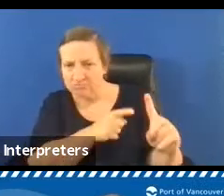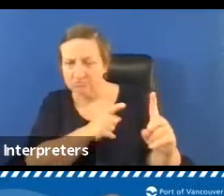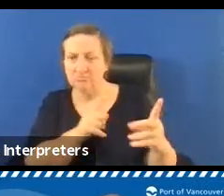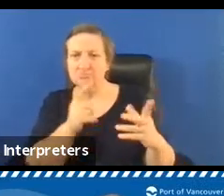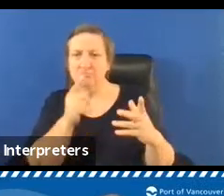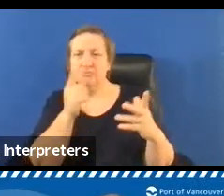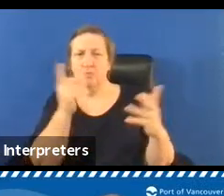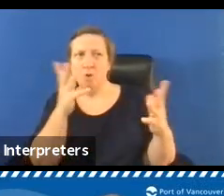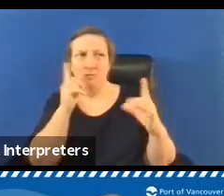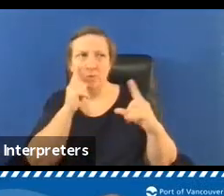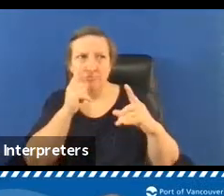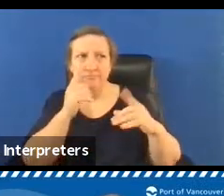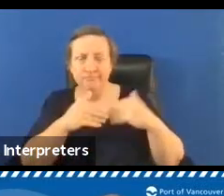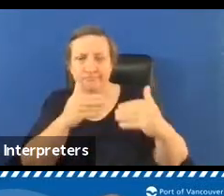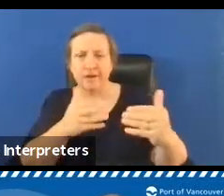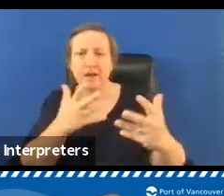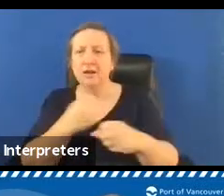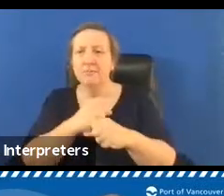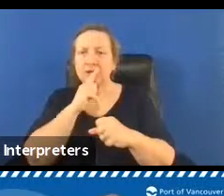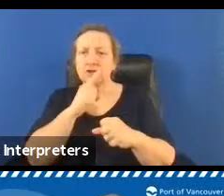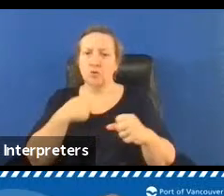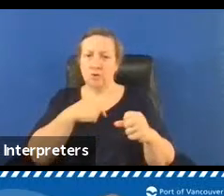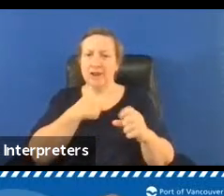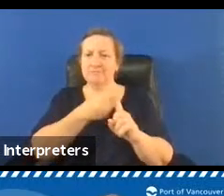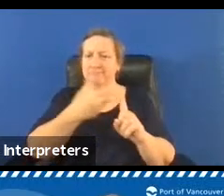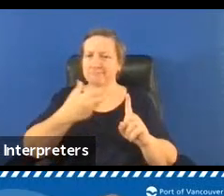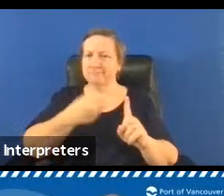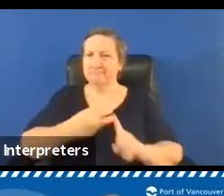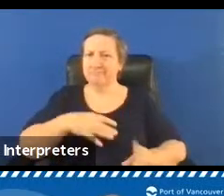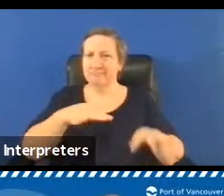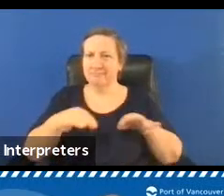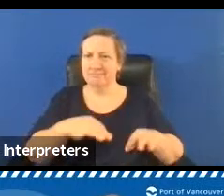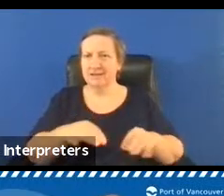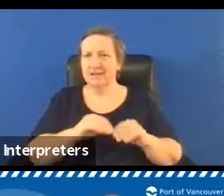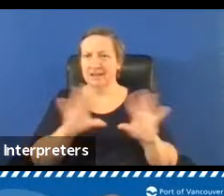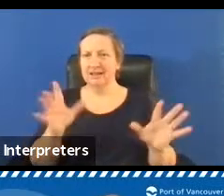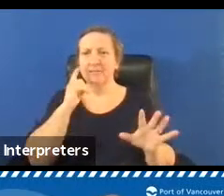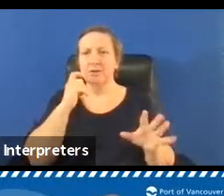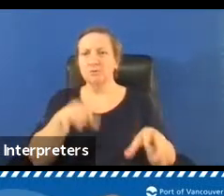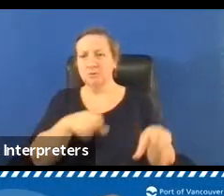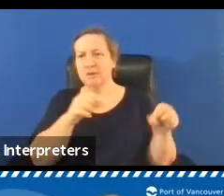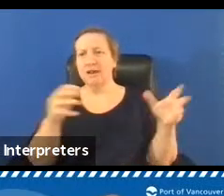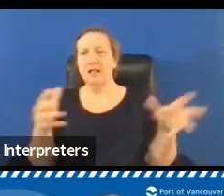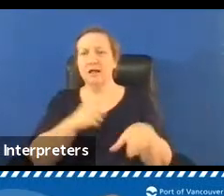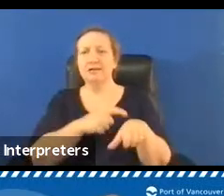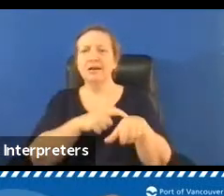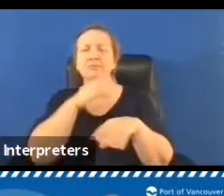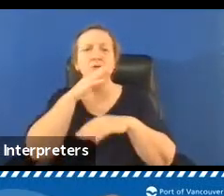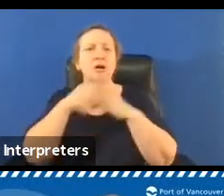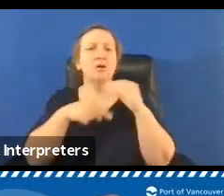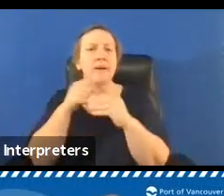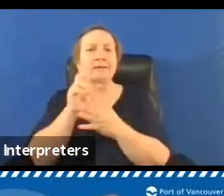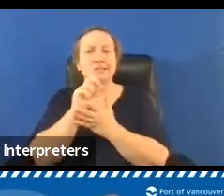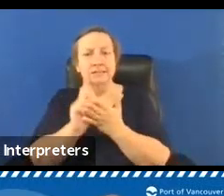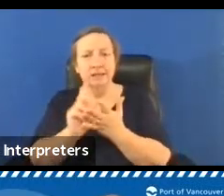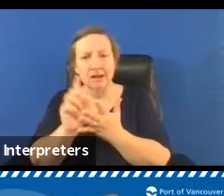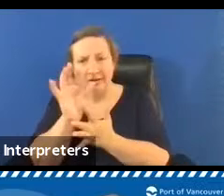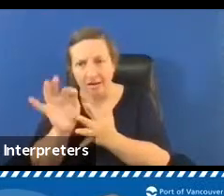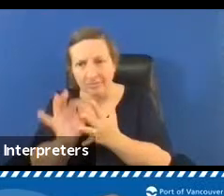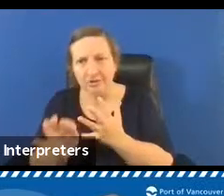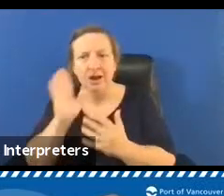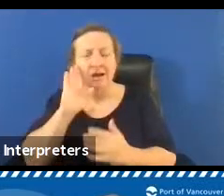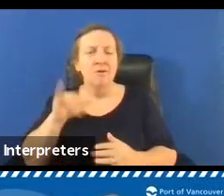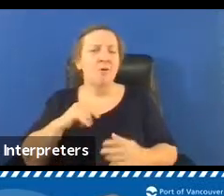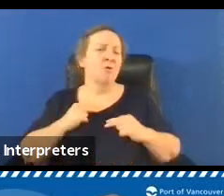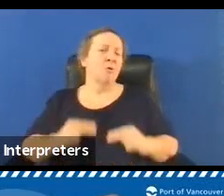I want to make sure that we get those well defined, because we're spending a lot of time talking about design options, and I know it's human nature